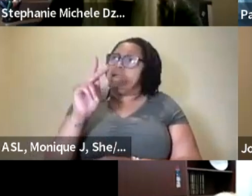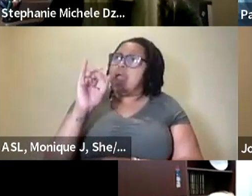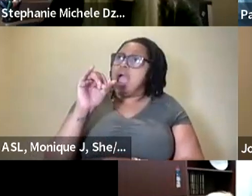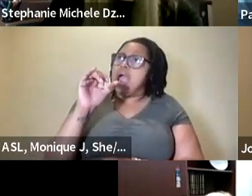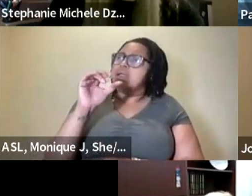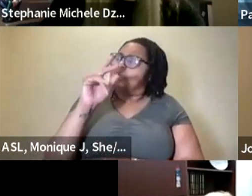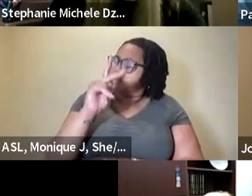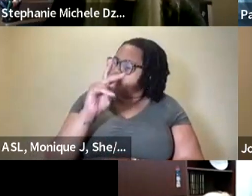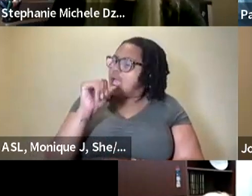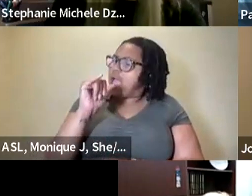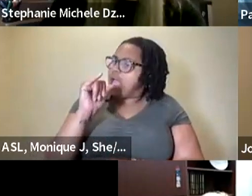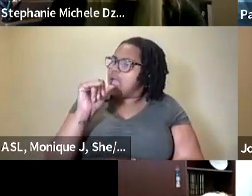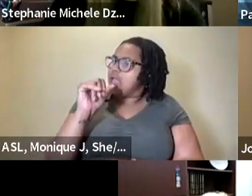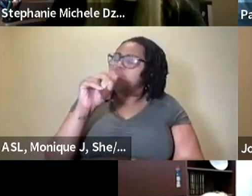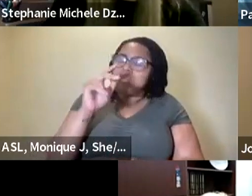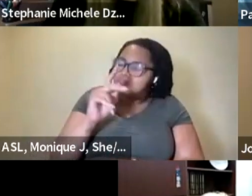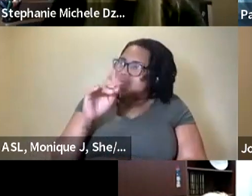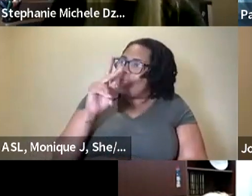Regis.